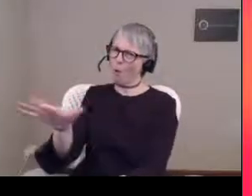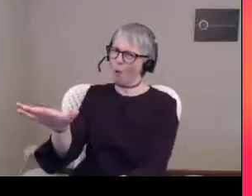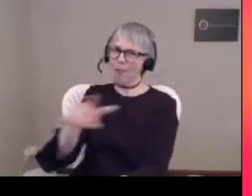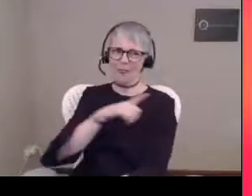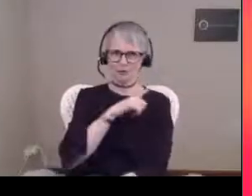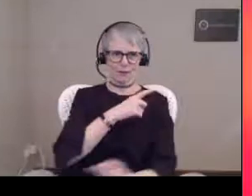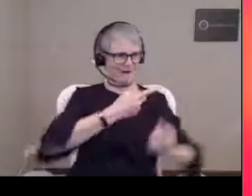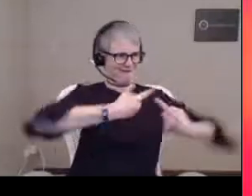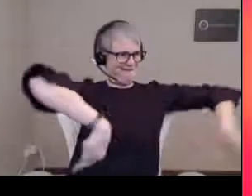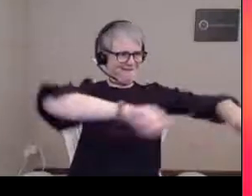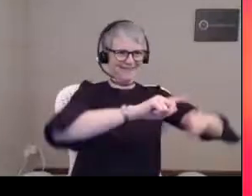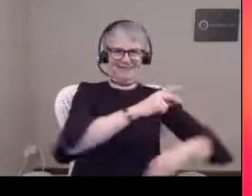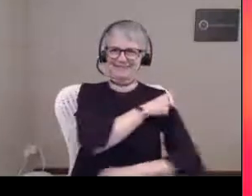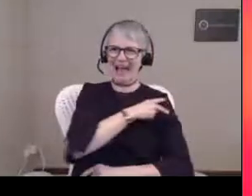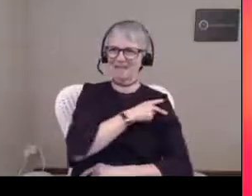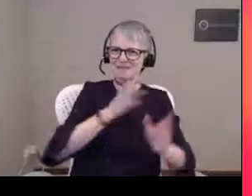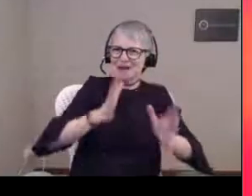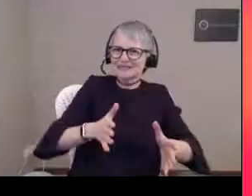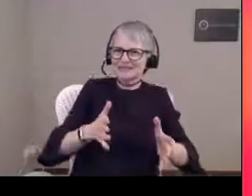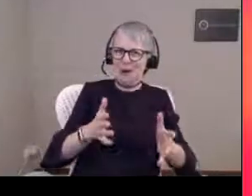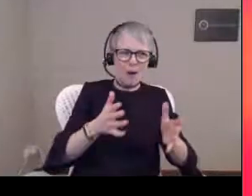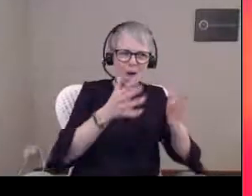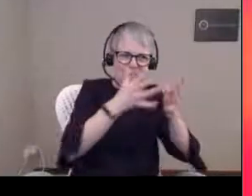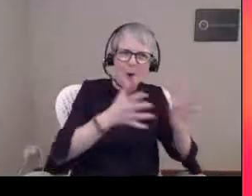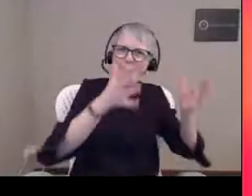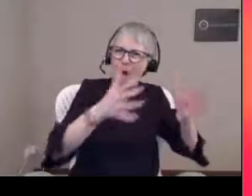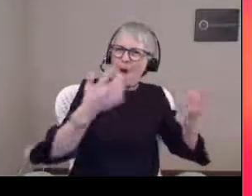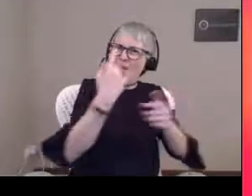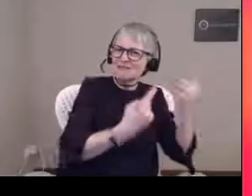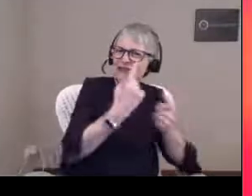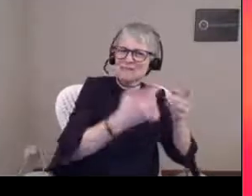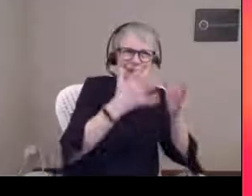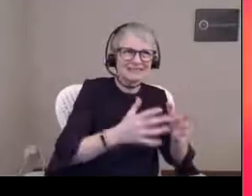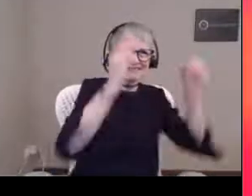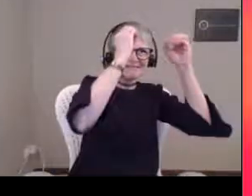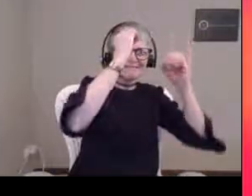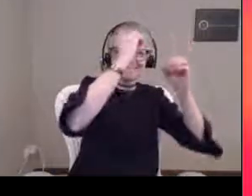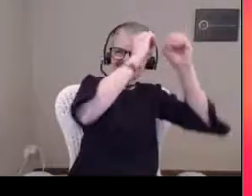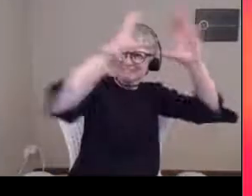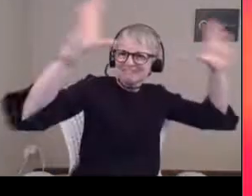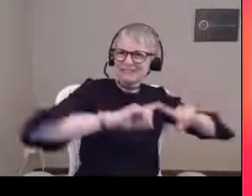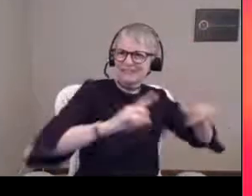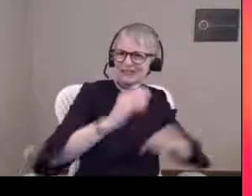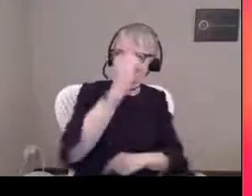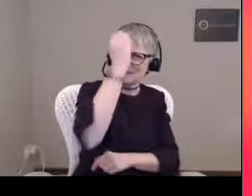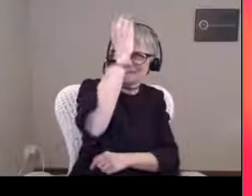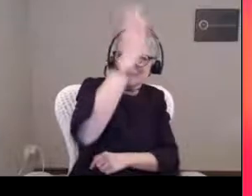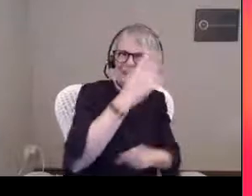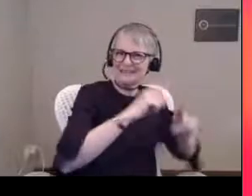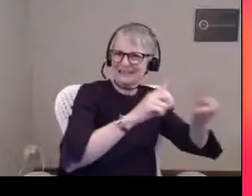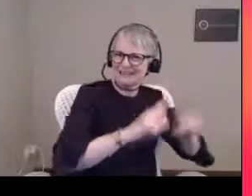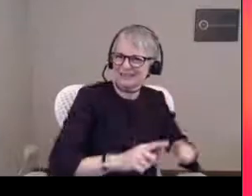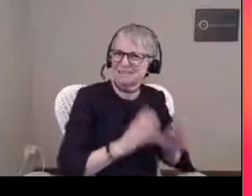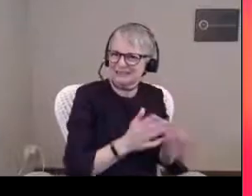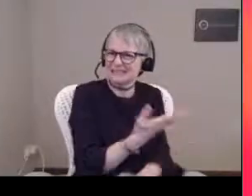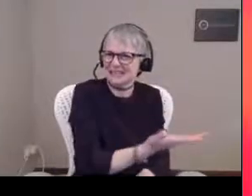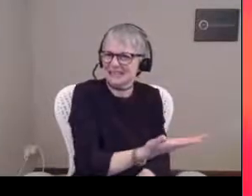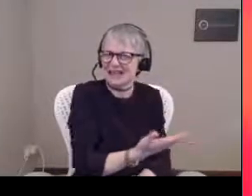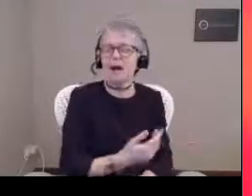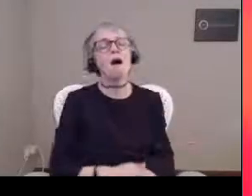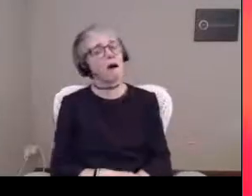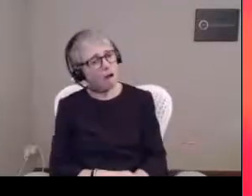workforce, is fully represented from people with different skills and different backgrounds. That's great. So people shouldn't be